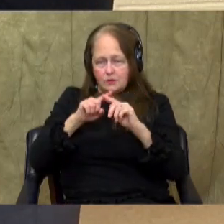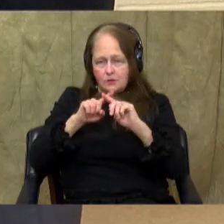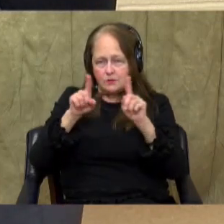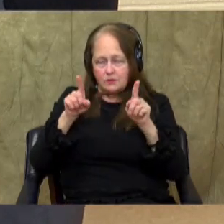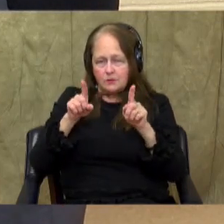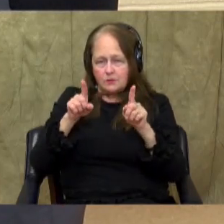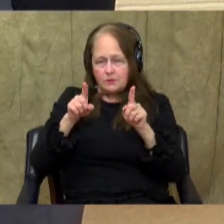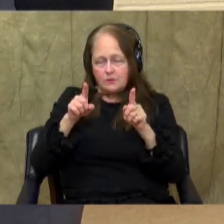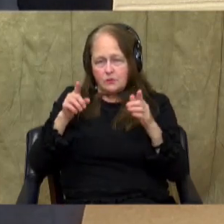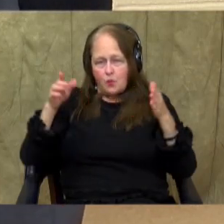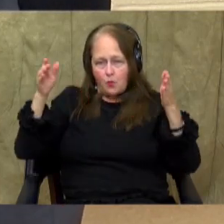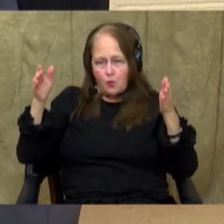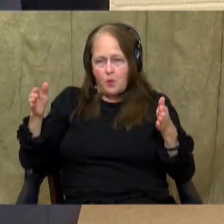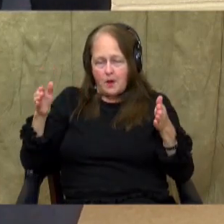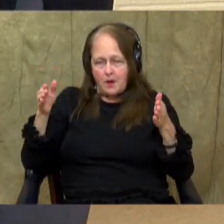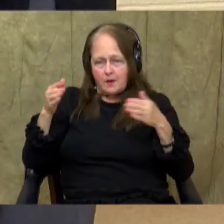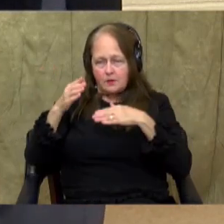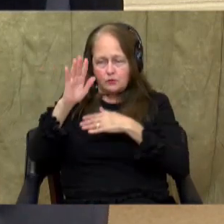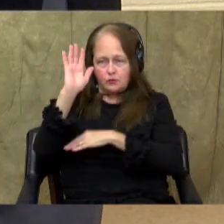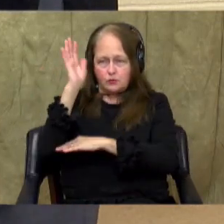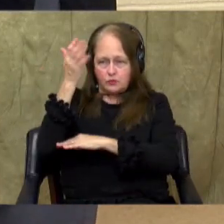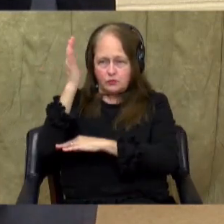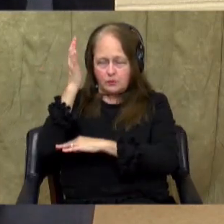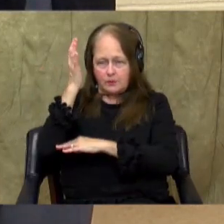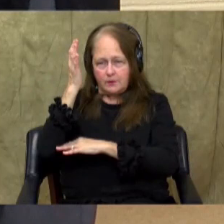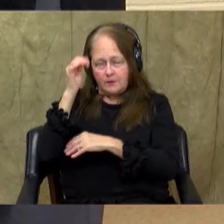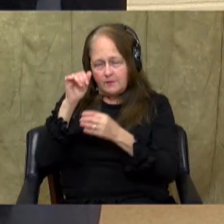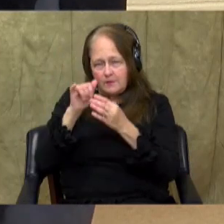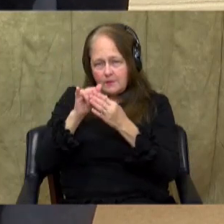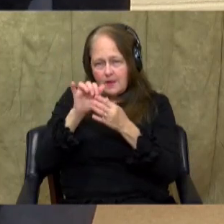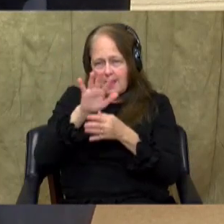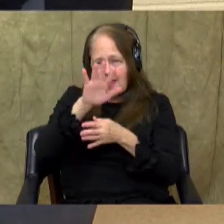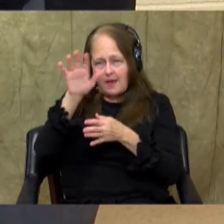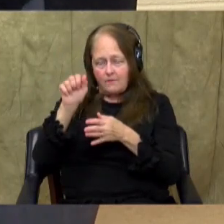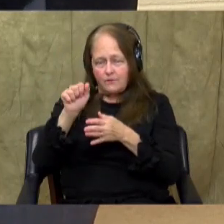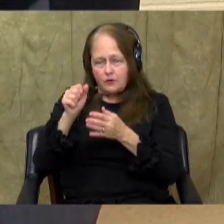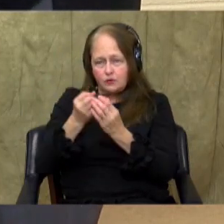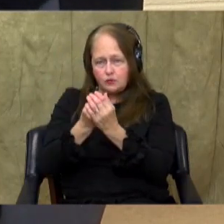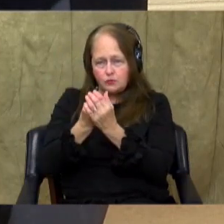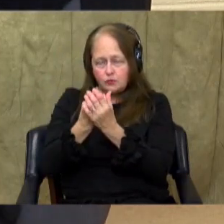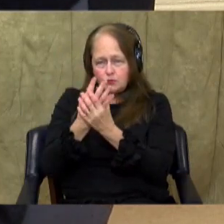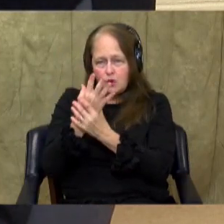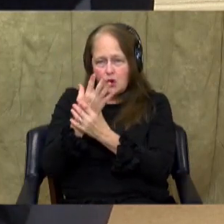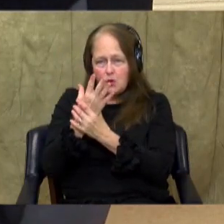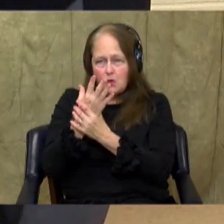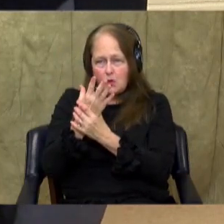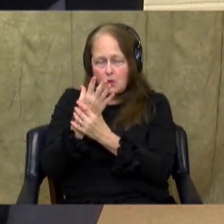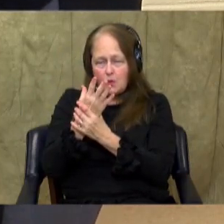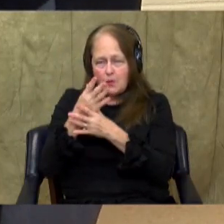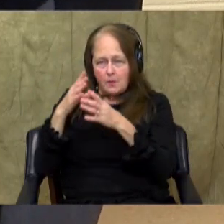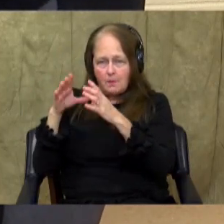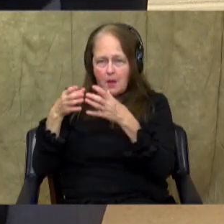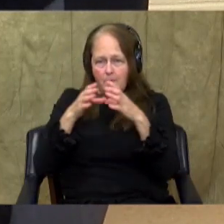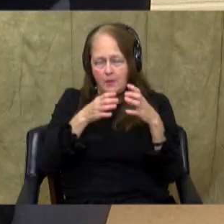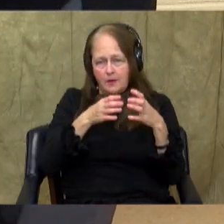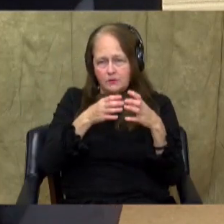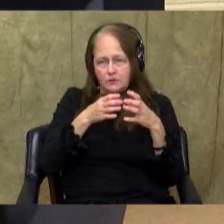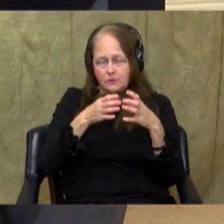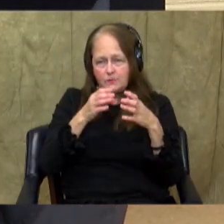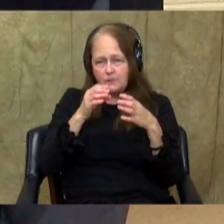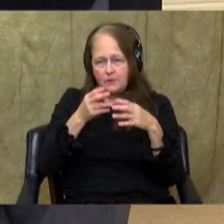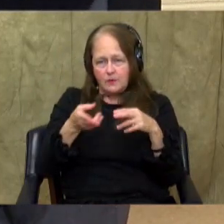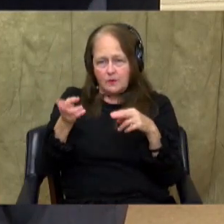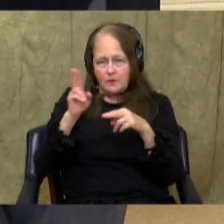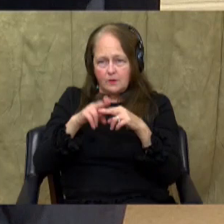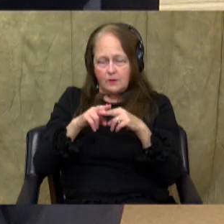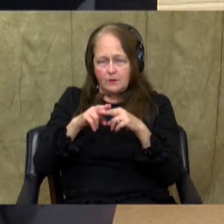is the wide-scale destruction of trees. And in Africa, the growing population is partly due to this.